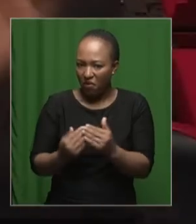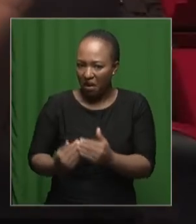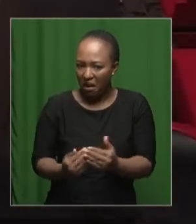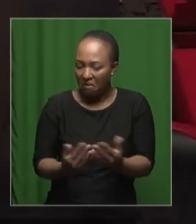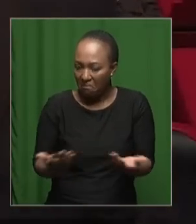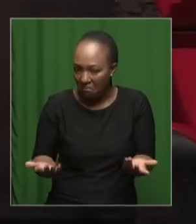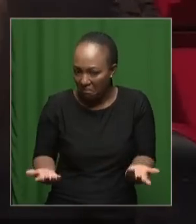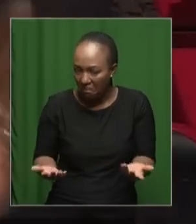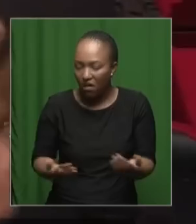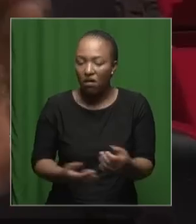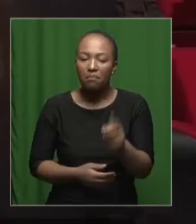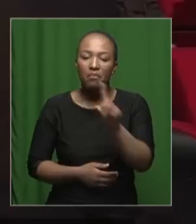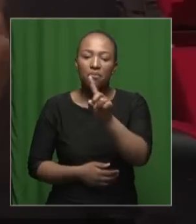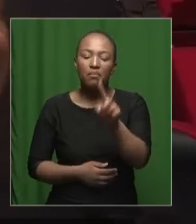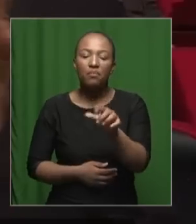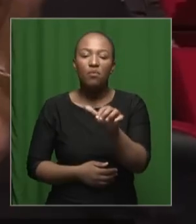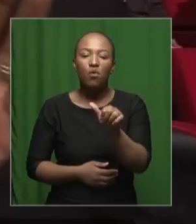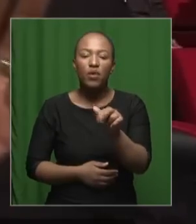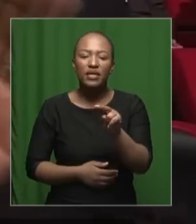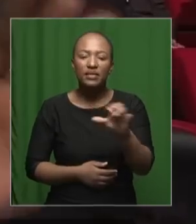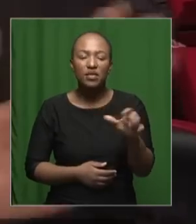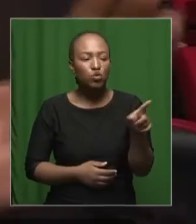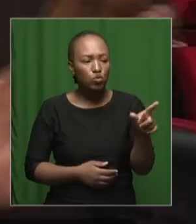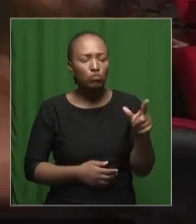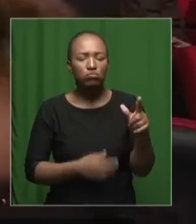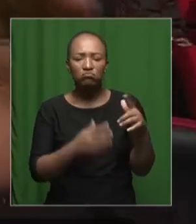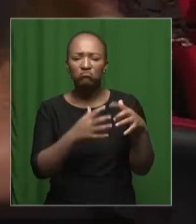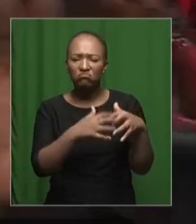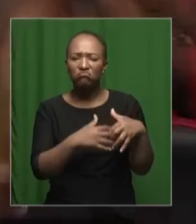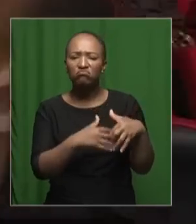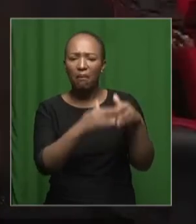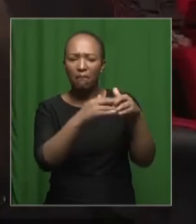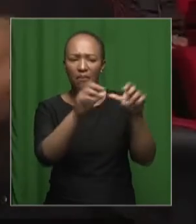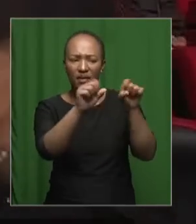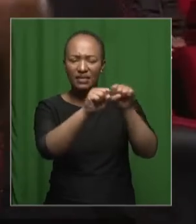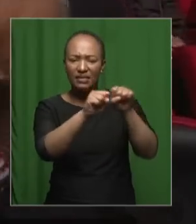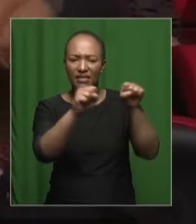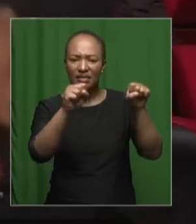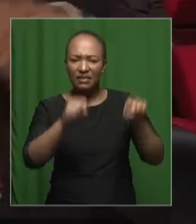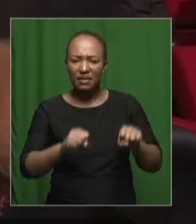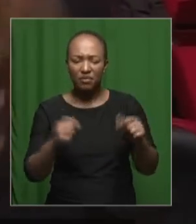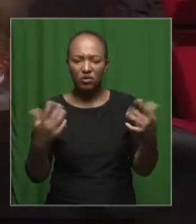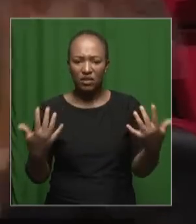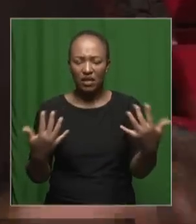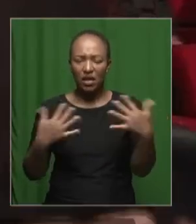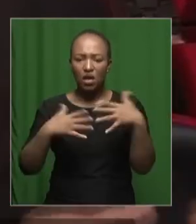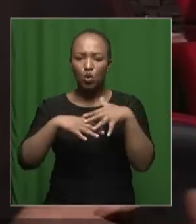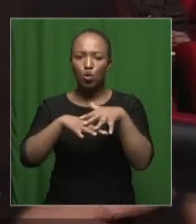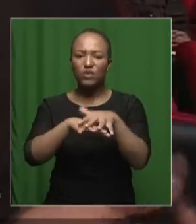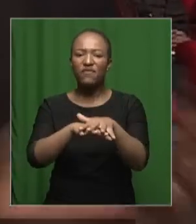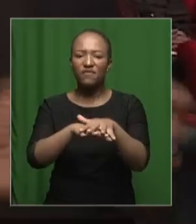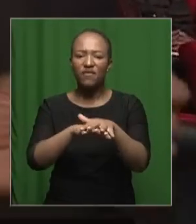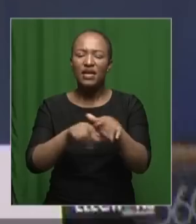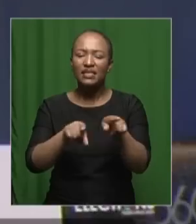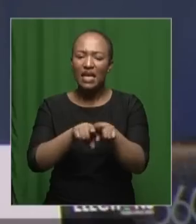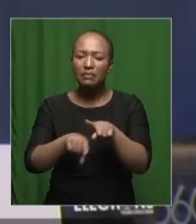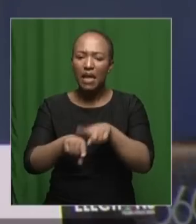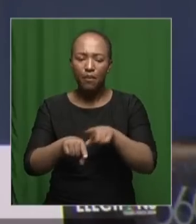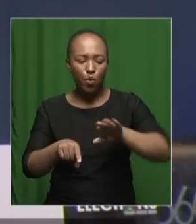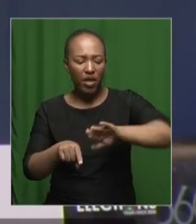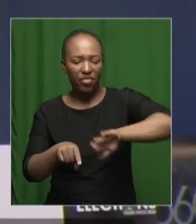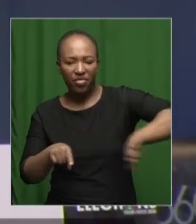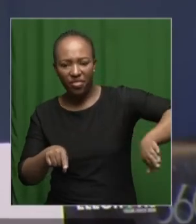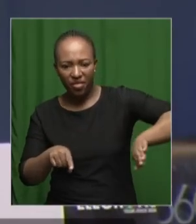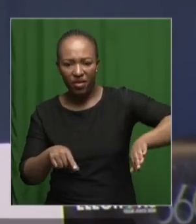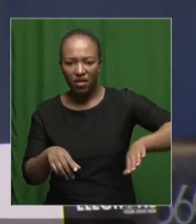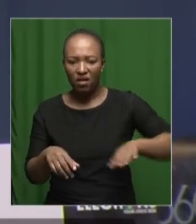You've orchestrated the system for us to be inclusive but actually exclusive. So how are